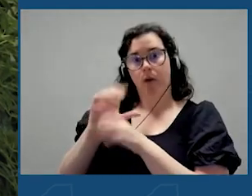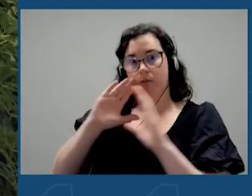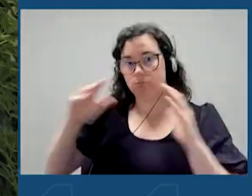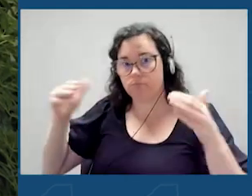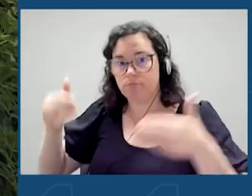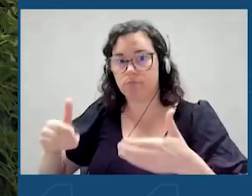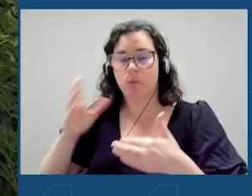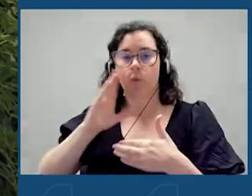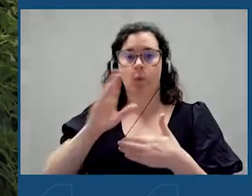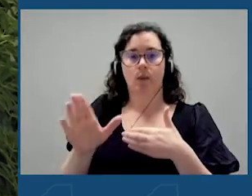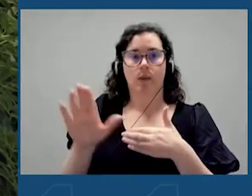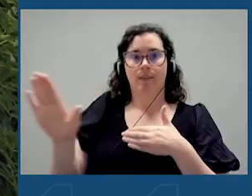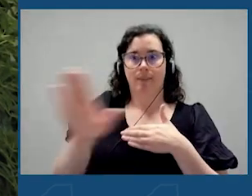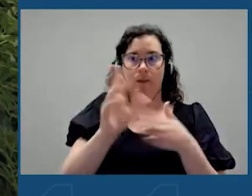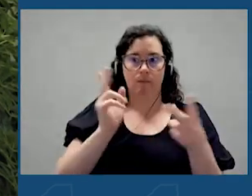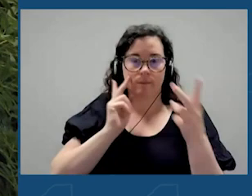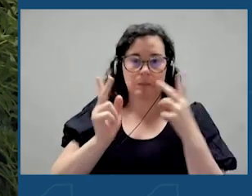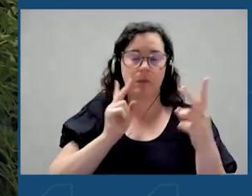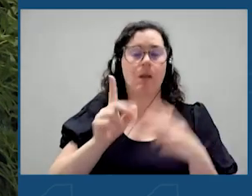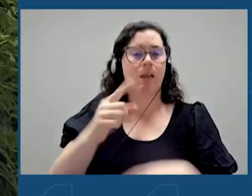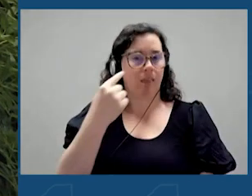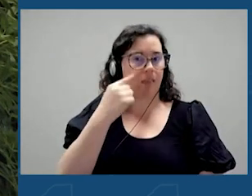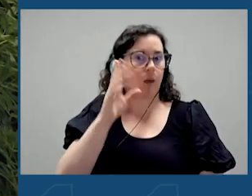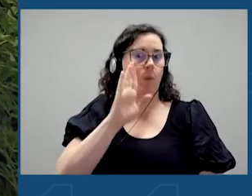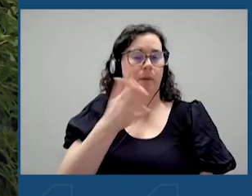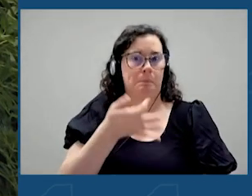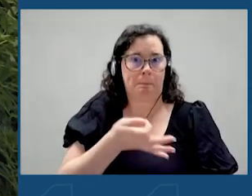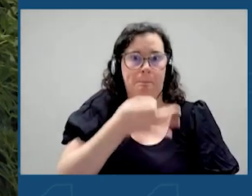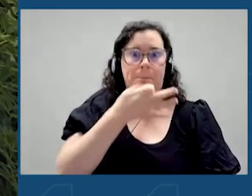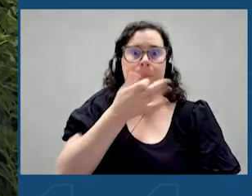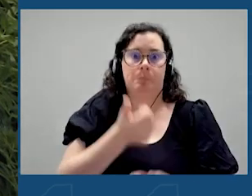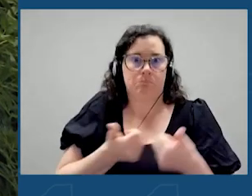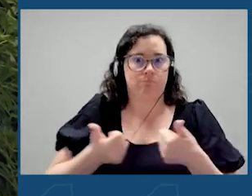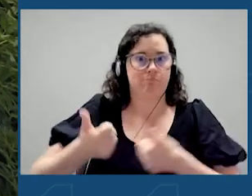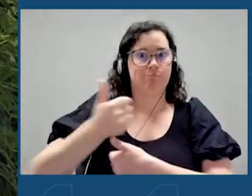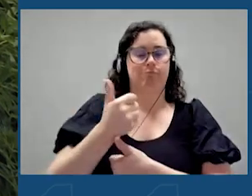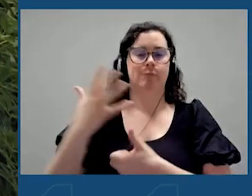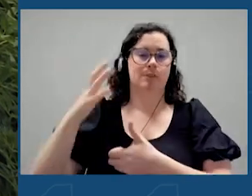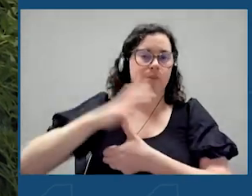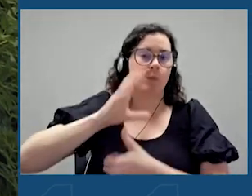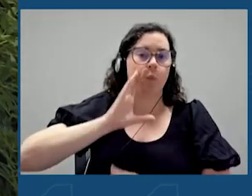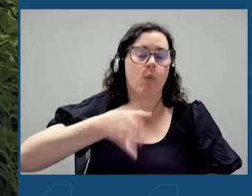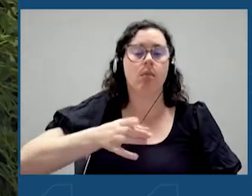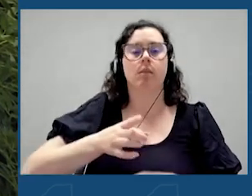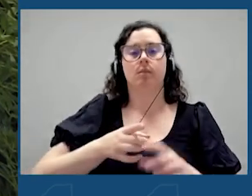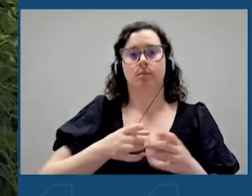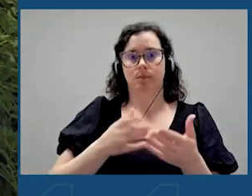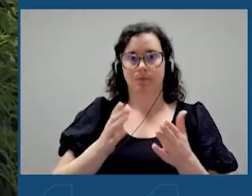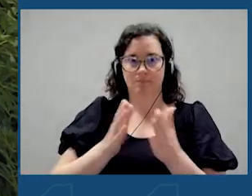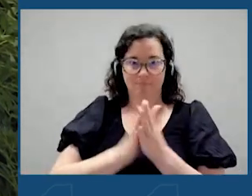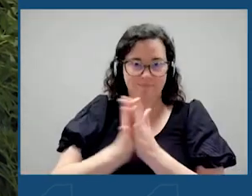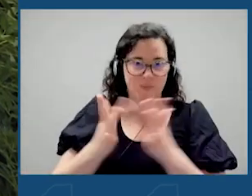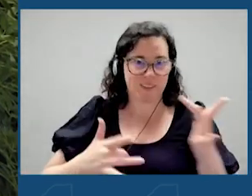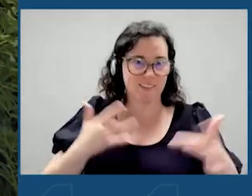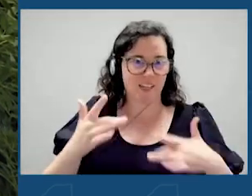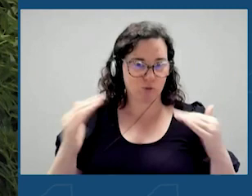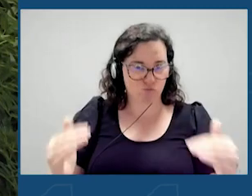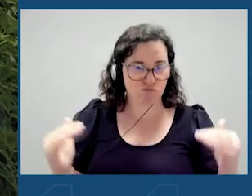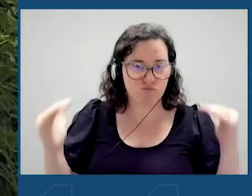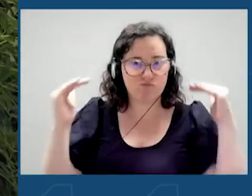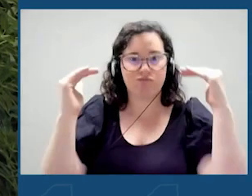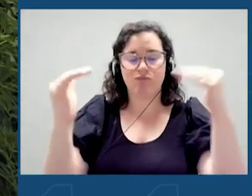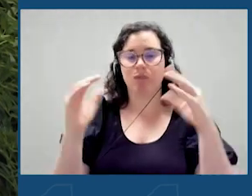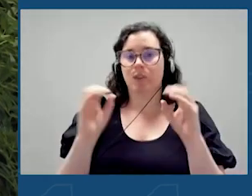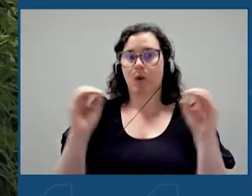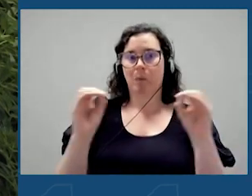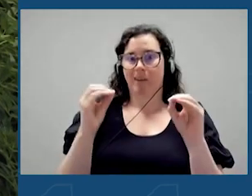their facility, we think, will be state-of-the-art, and we're hopeful to really go to the next level. I mean, no one's done this recently